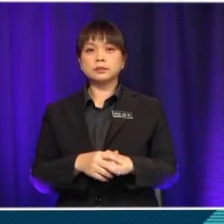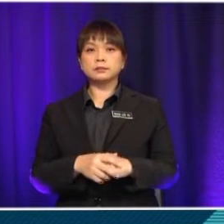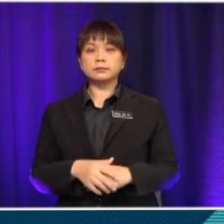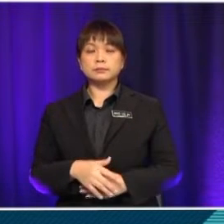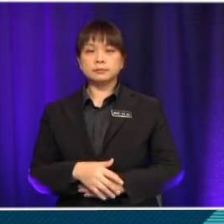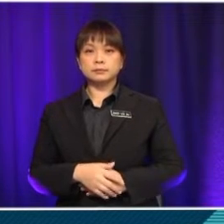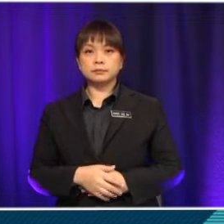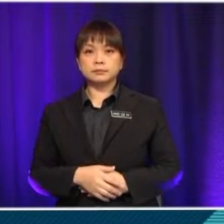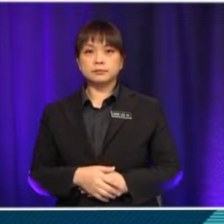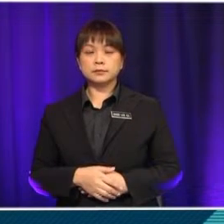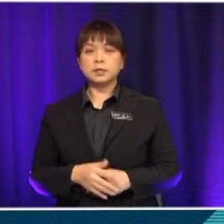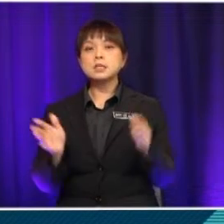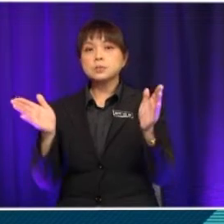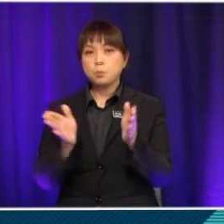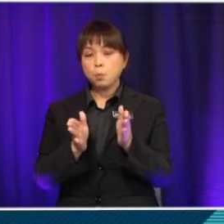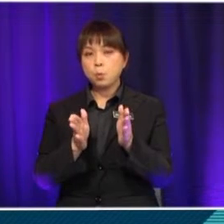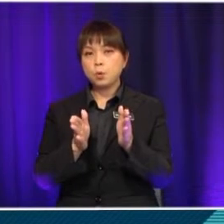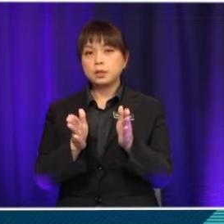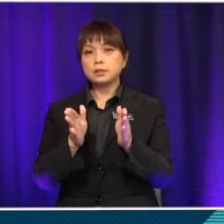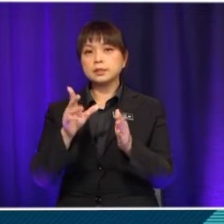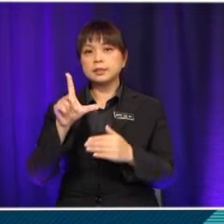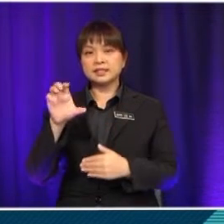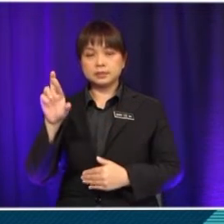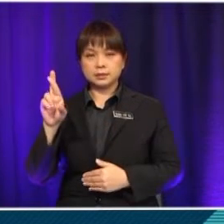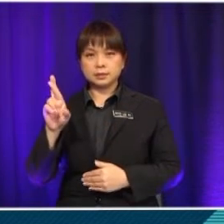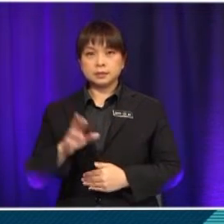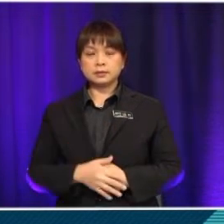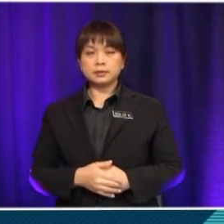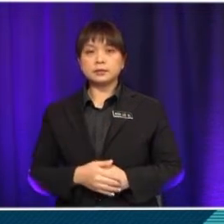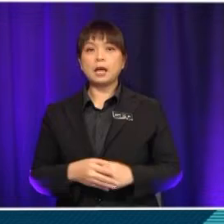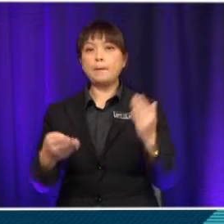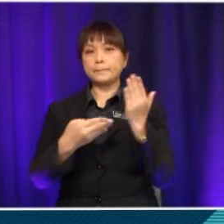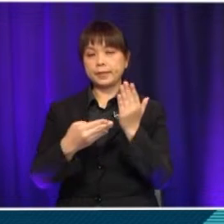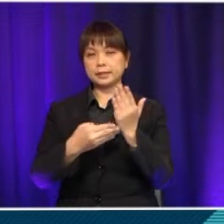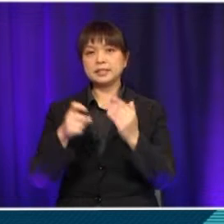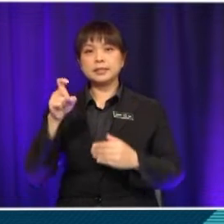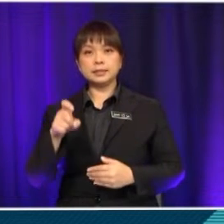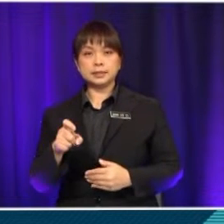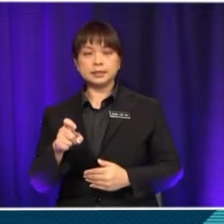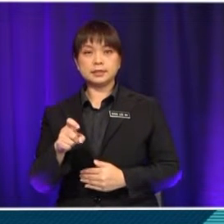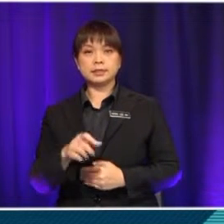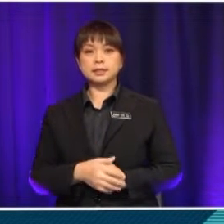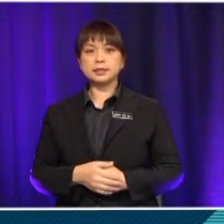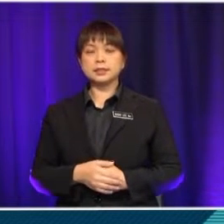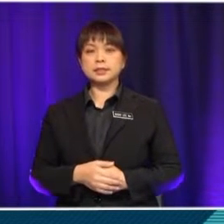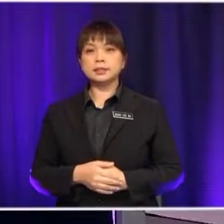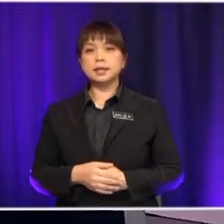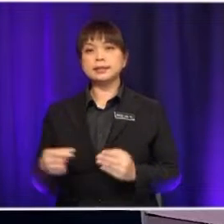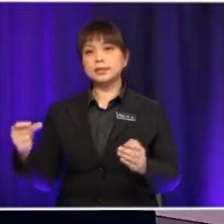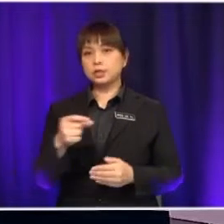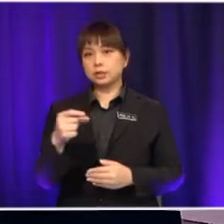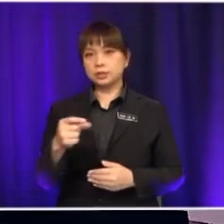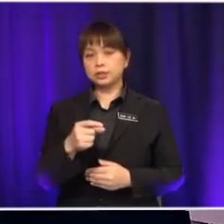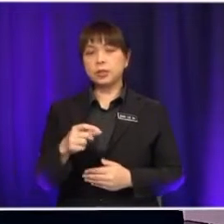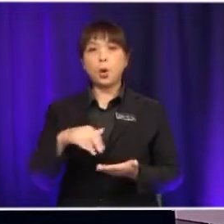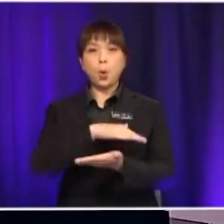cables, smaller or larger memory, battery needs charging, big or small screen, okay? All these words are in the textbook,